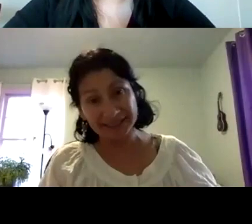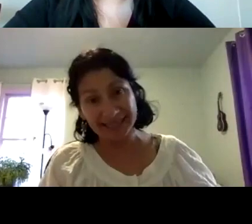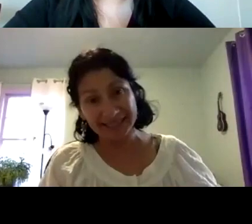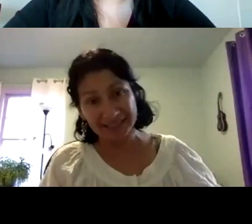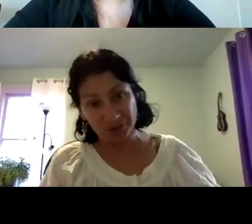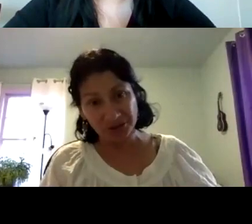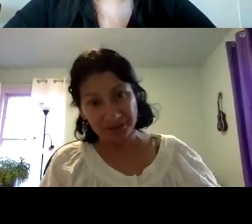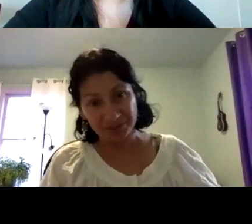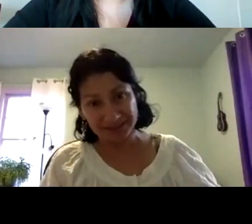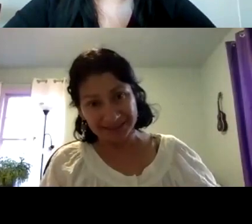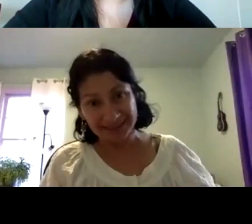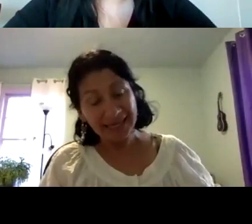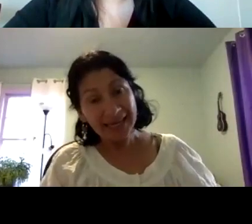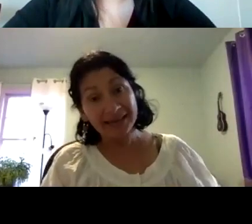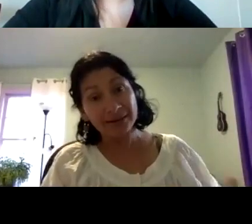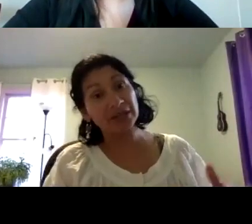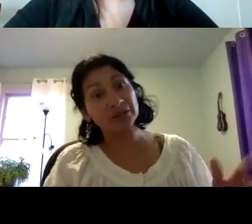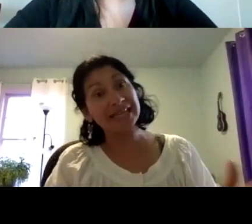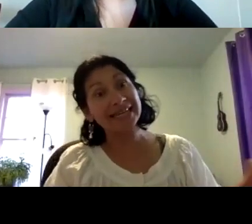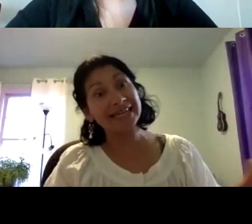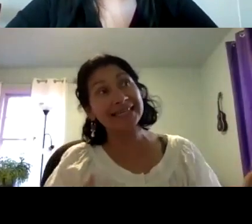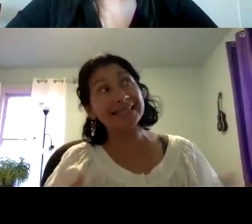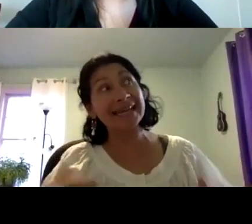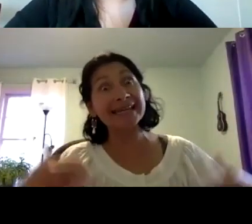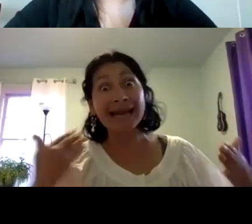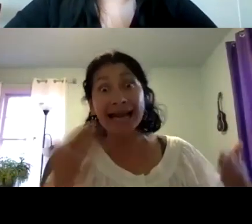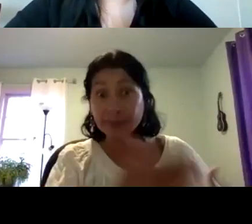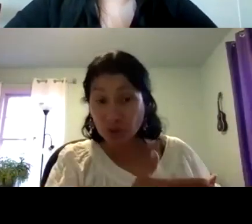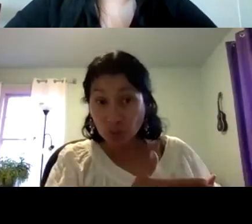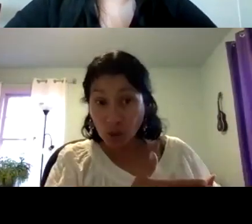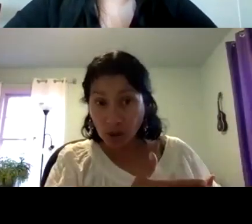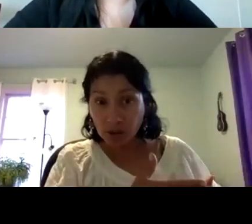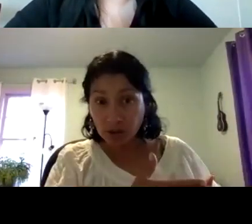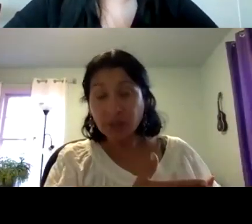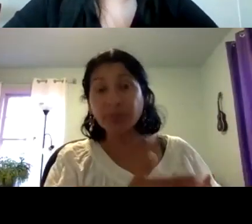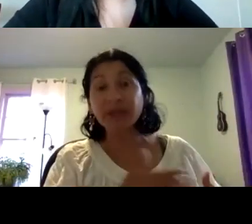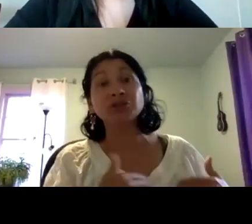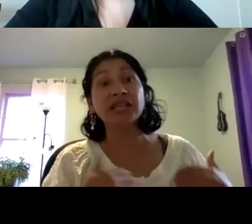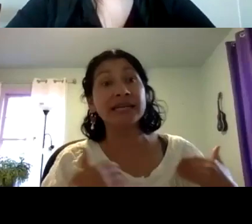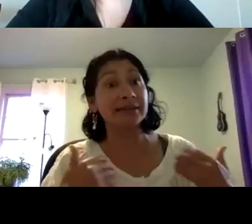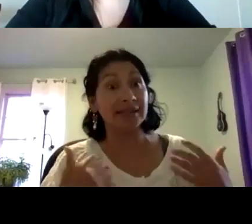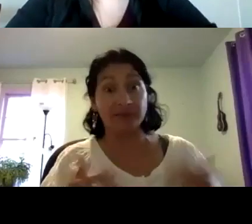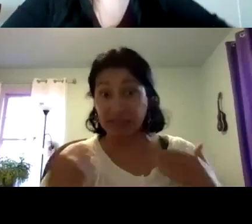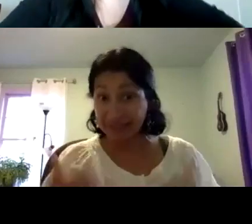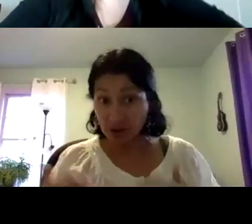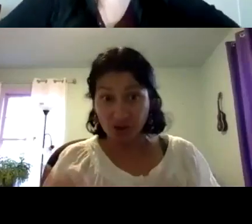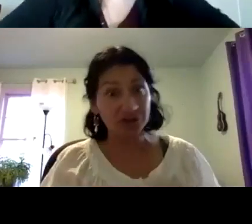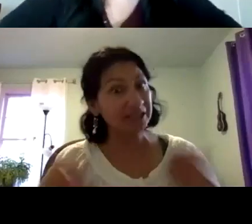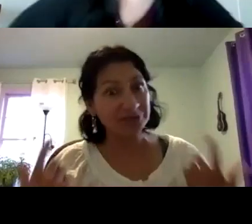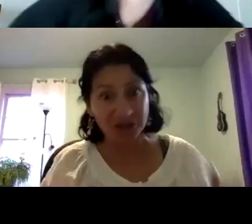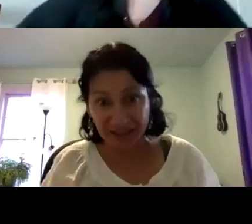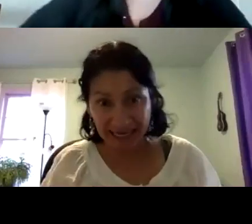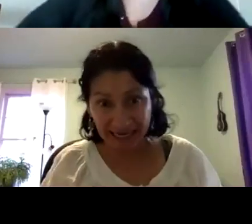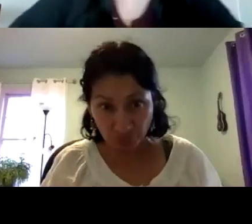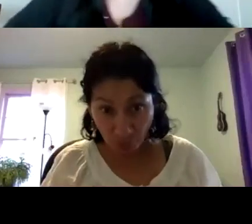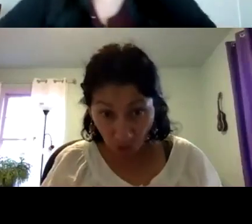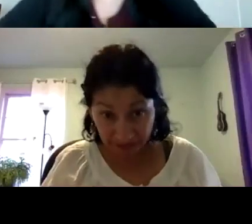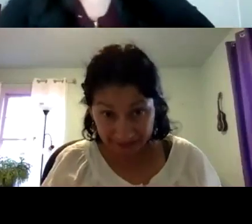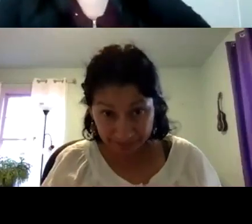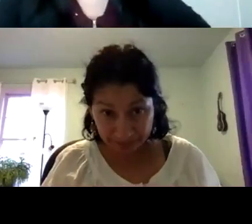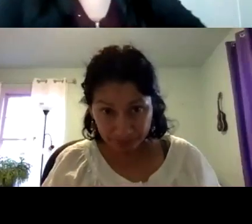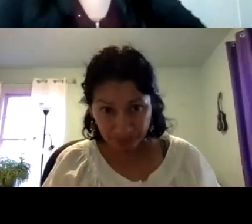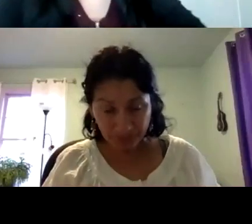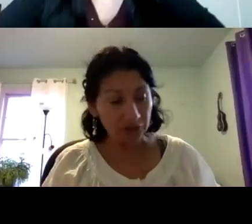working in agricultural business. And because they have to work, because if they don't go, they're not gonna have